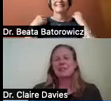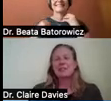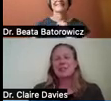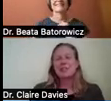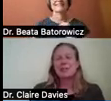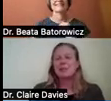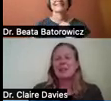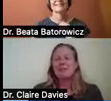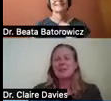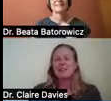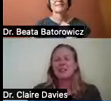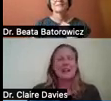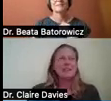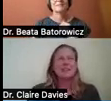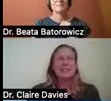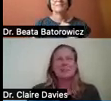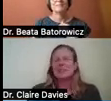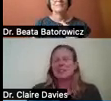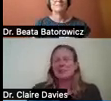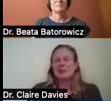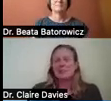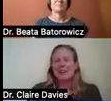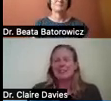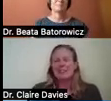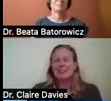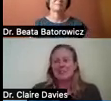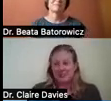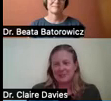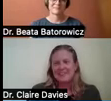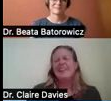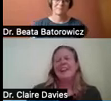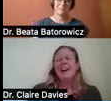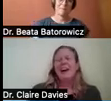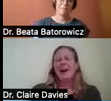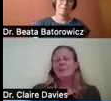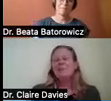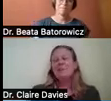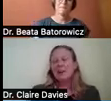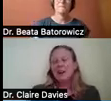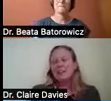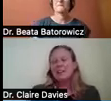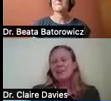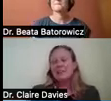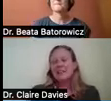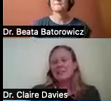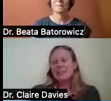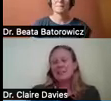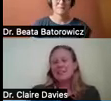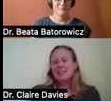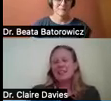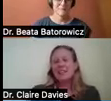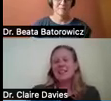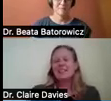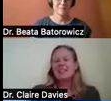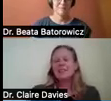sufficiently answer your questions, but unfortunately you're going to have to look it up because that's what I'm going to have to do too. Moving on, there was another